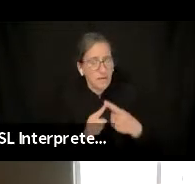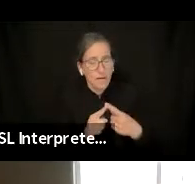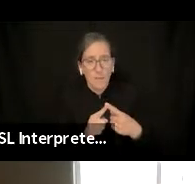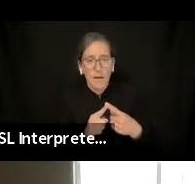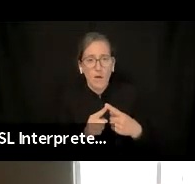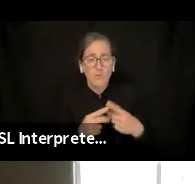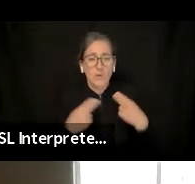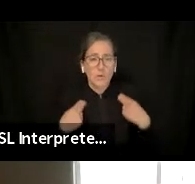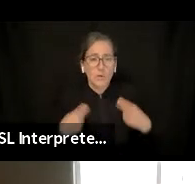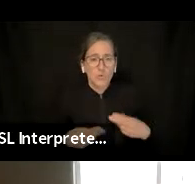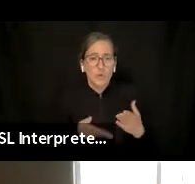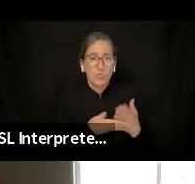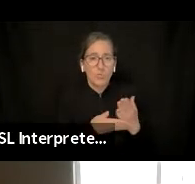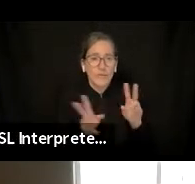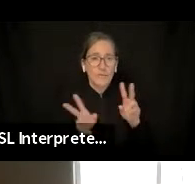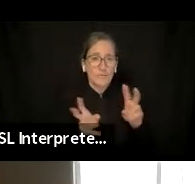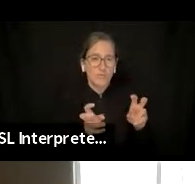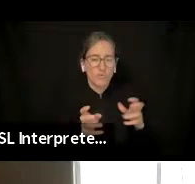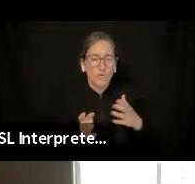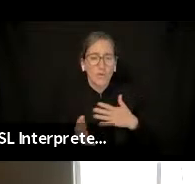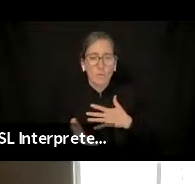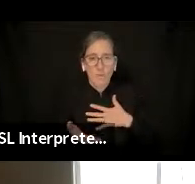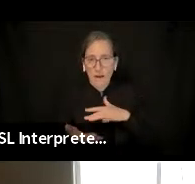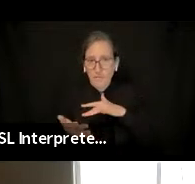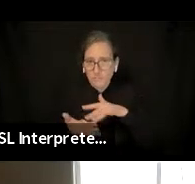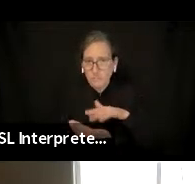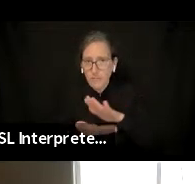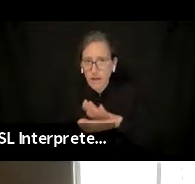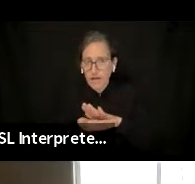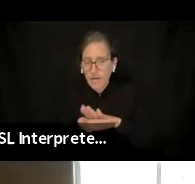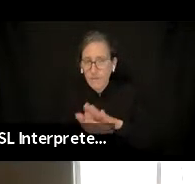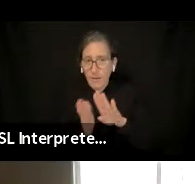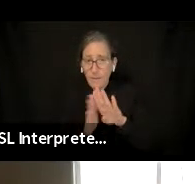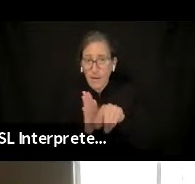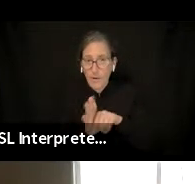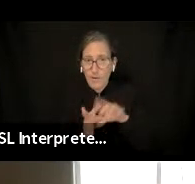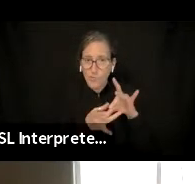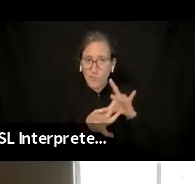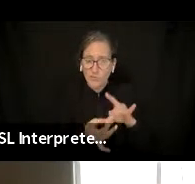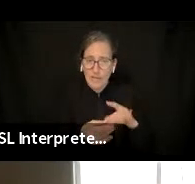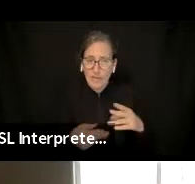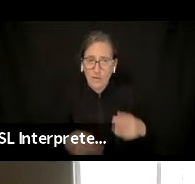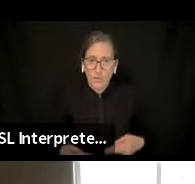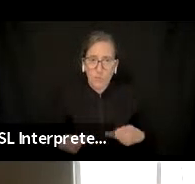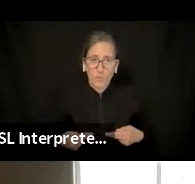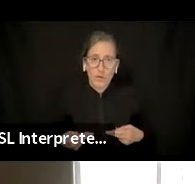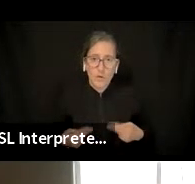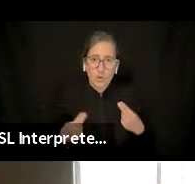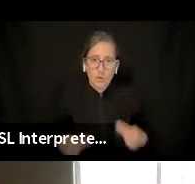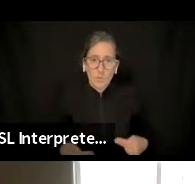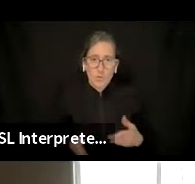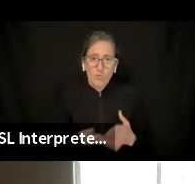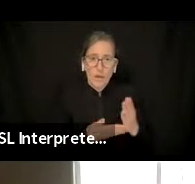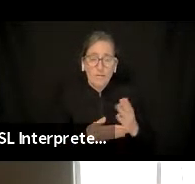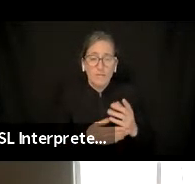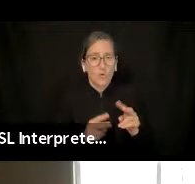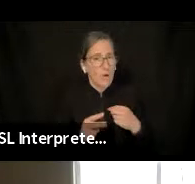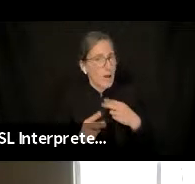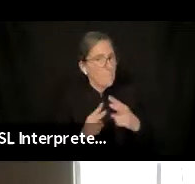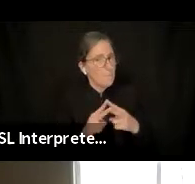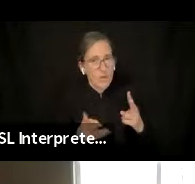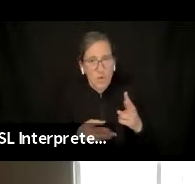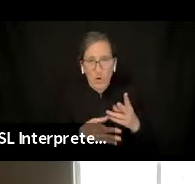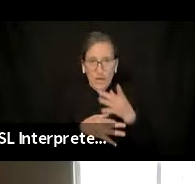is in human rights. And so I really am very interested in, and I can't wait to dig into the